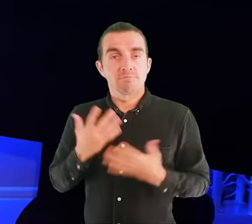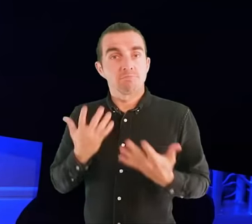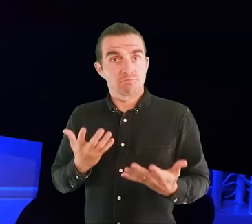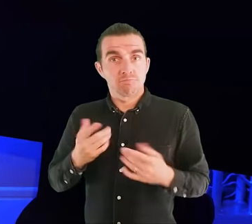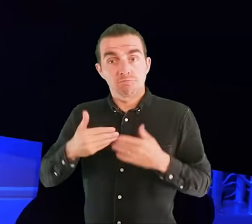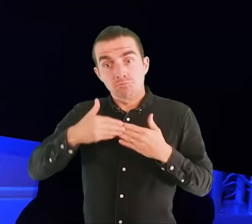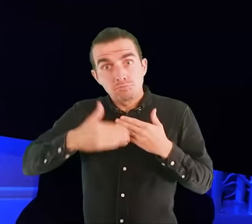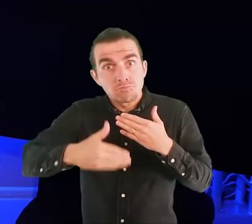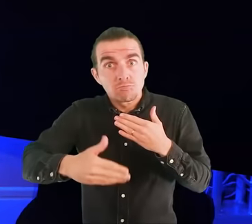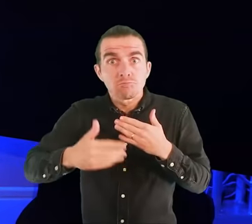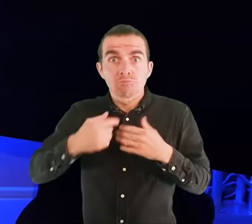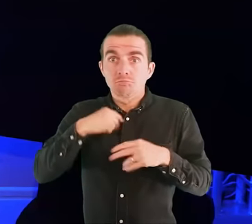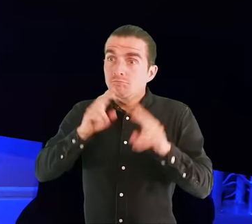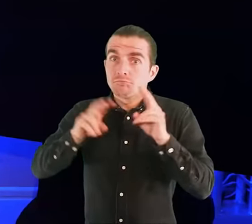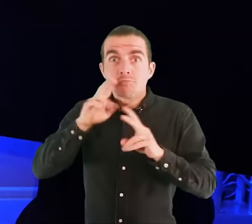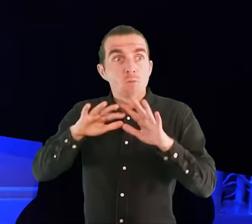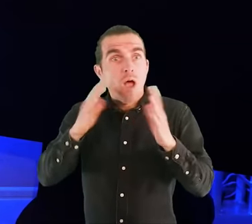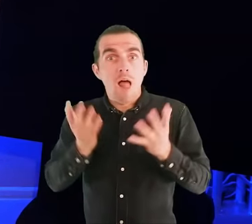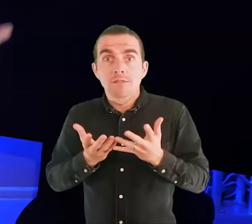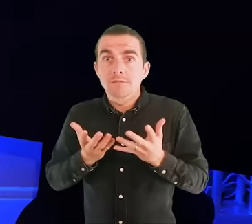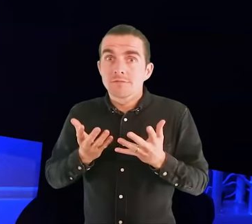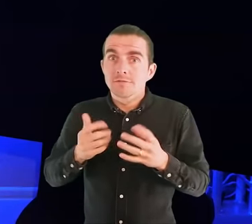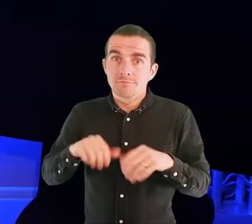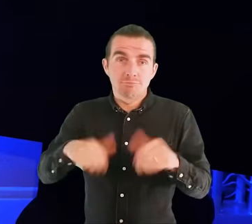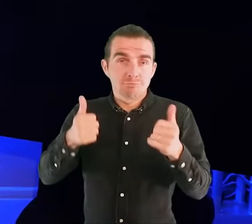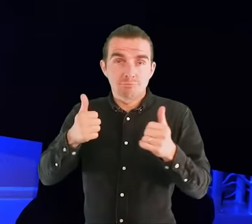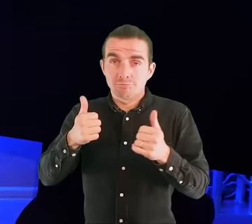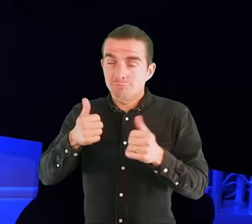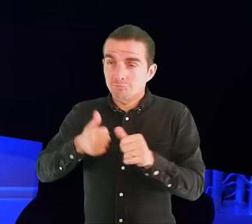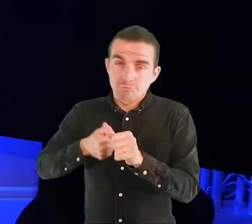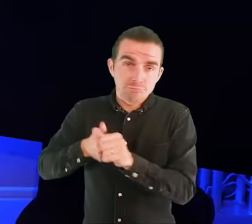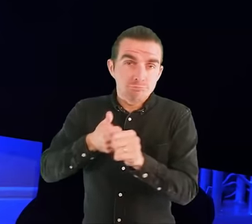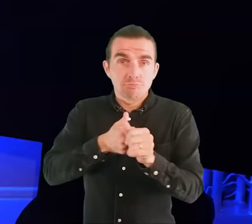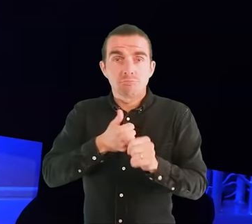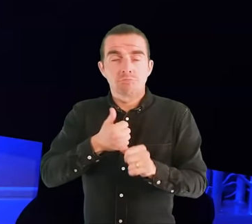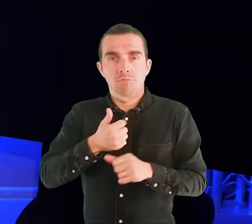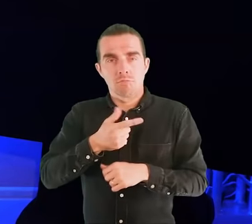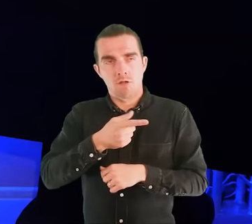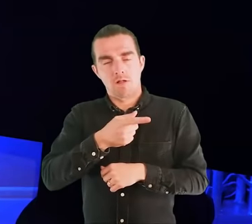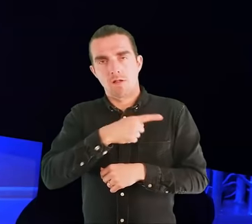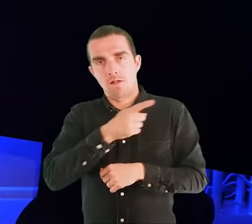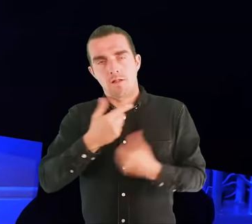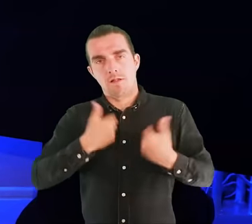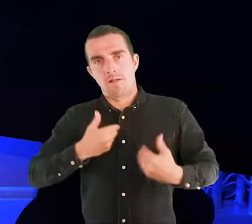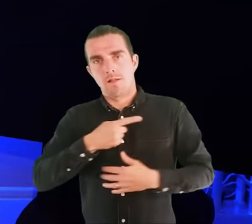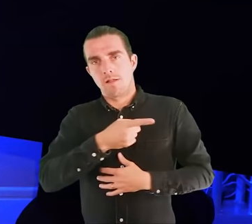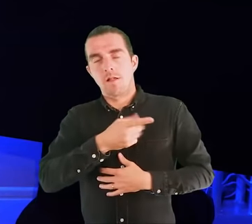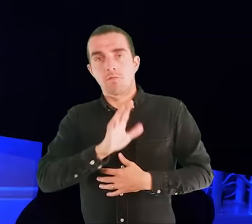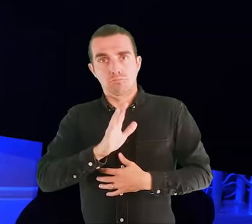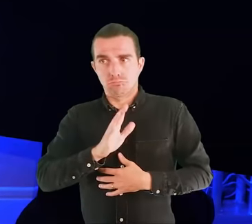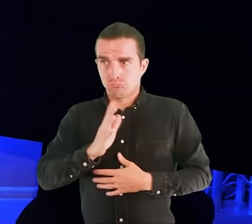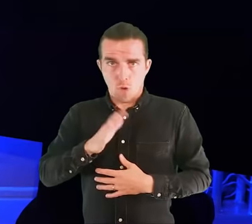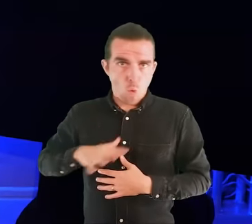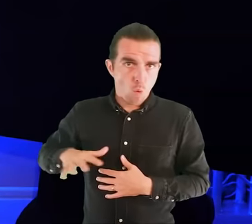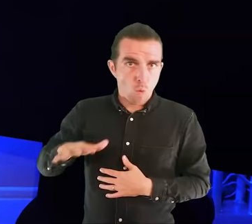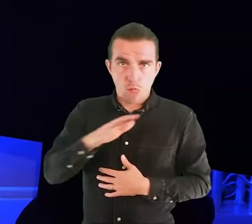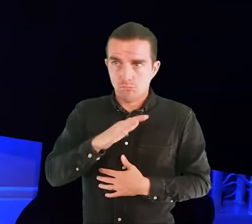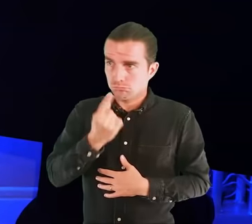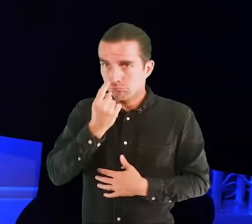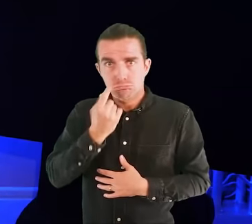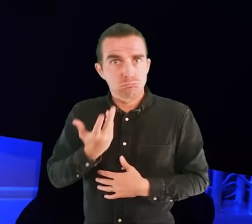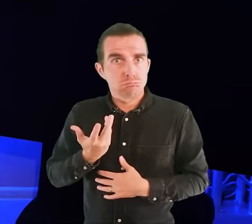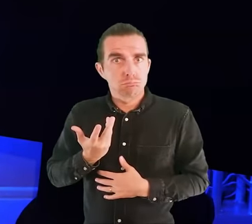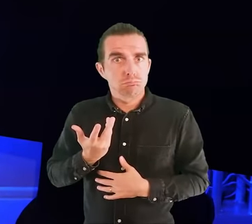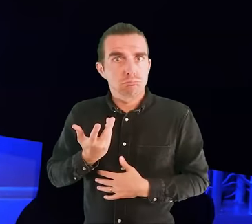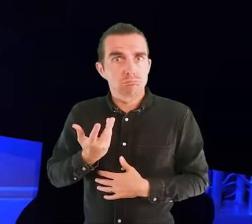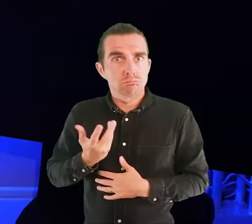their power, and sometimes only natural death can stop them. So if we all live radically longer,